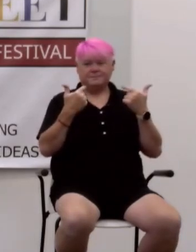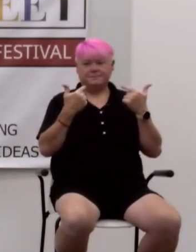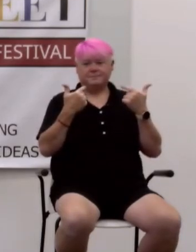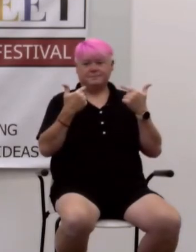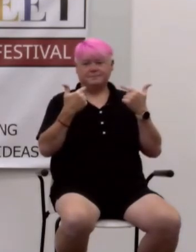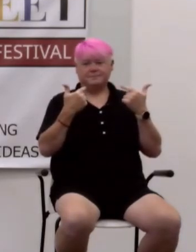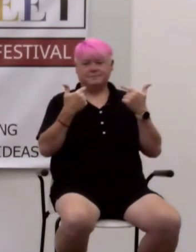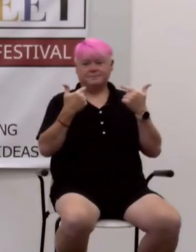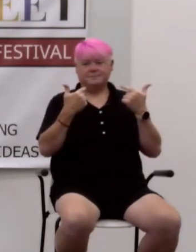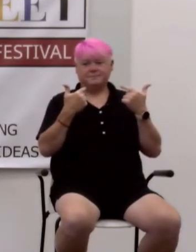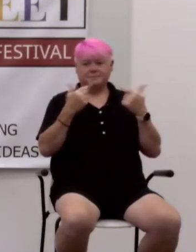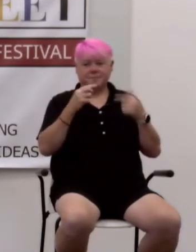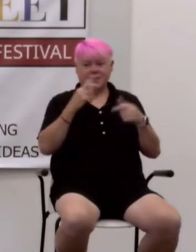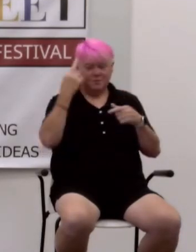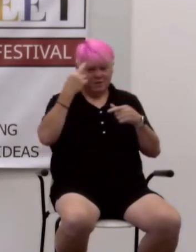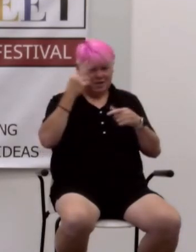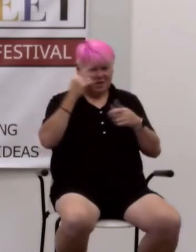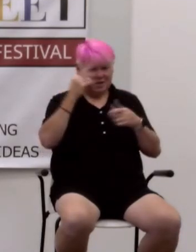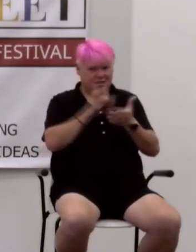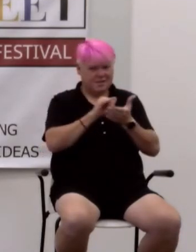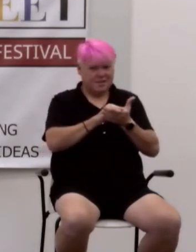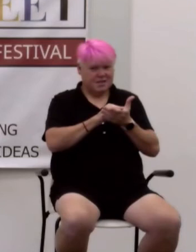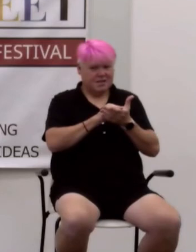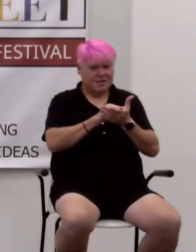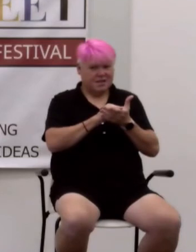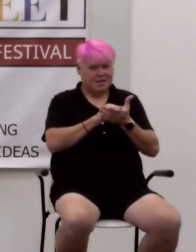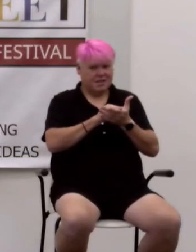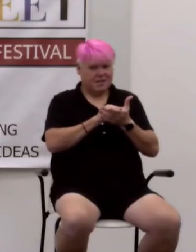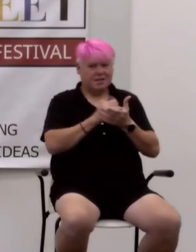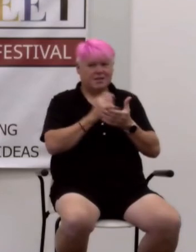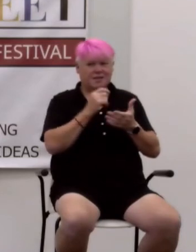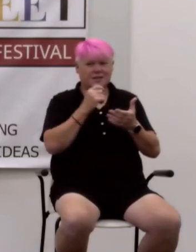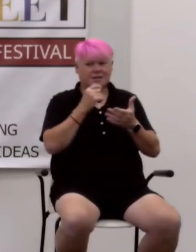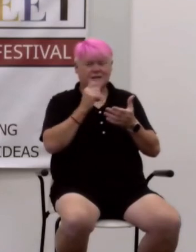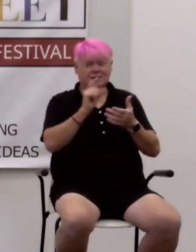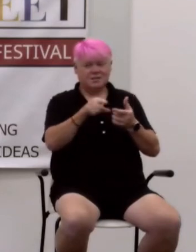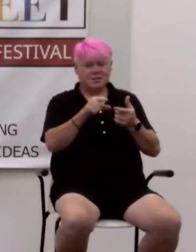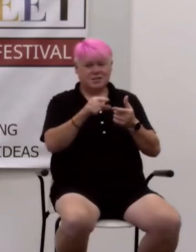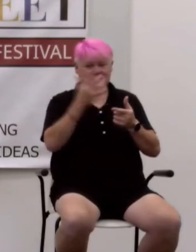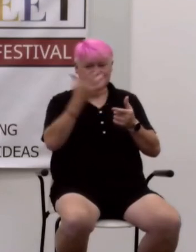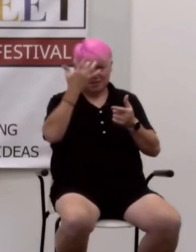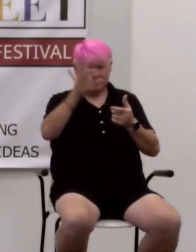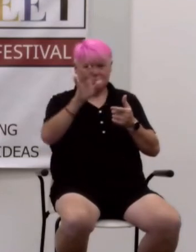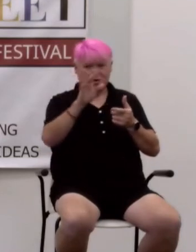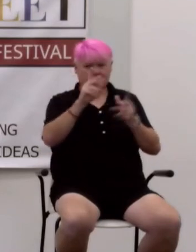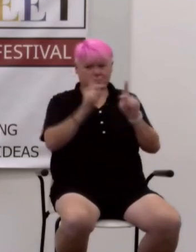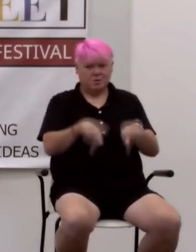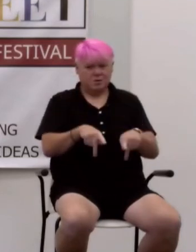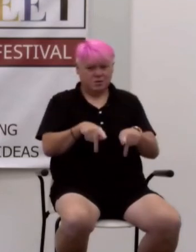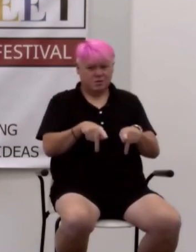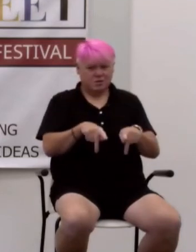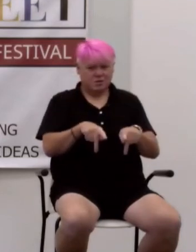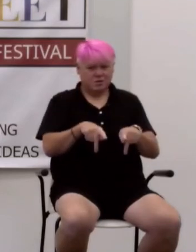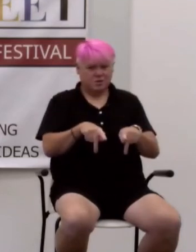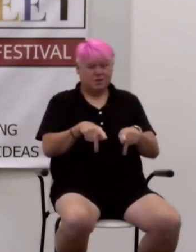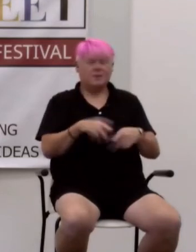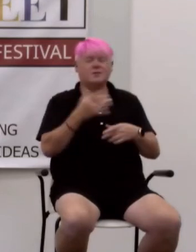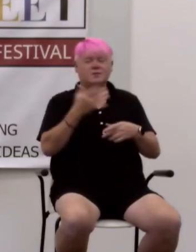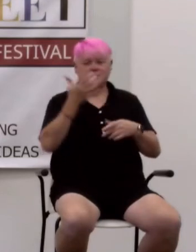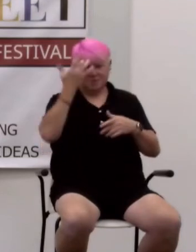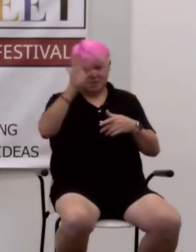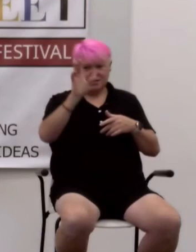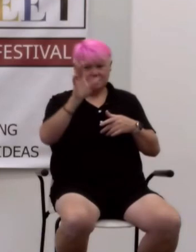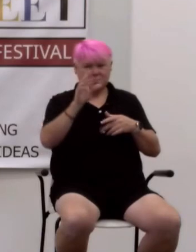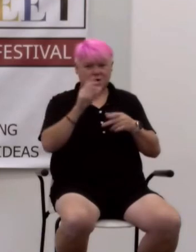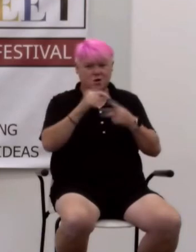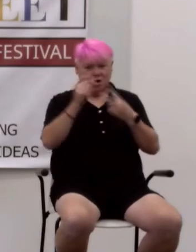I realized that for a clever person, for a clever options available,